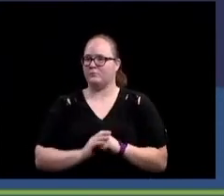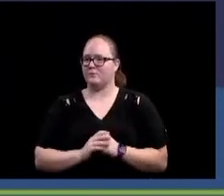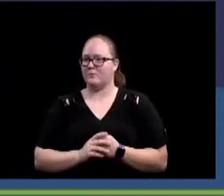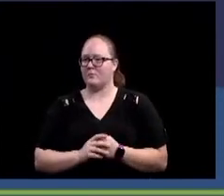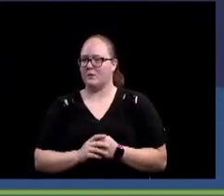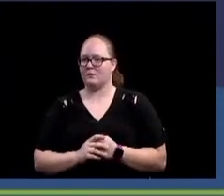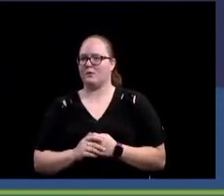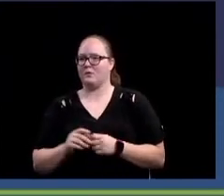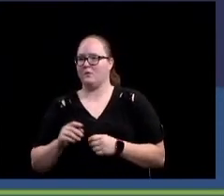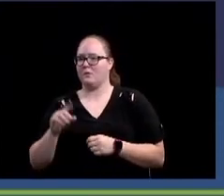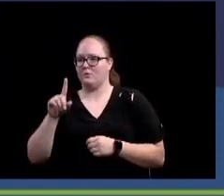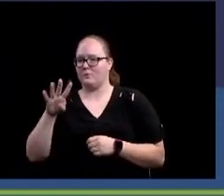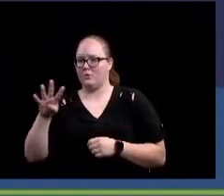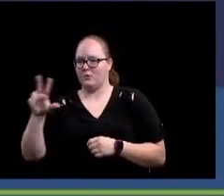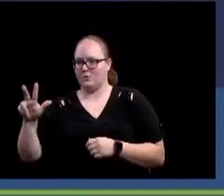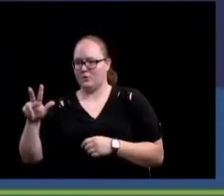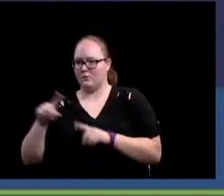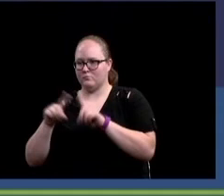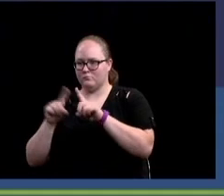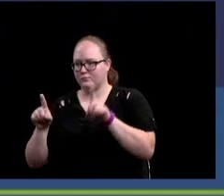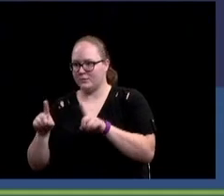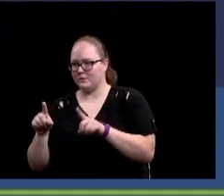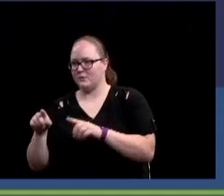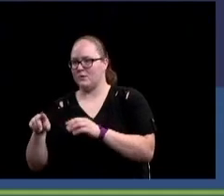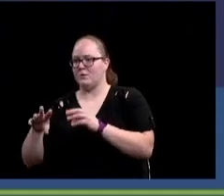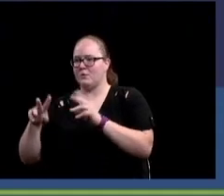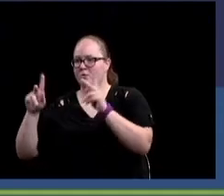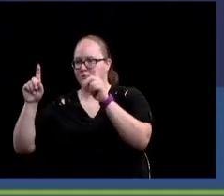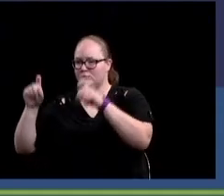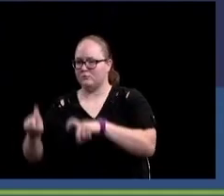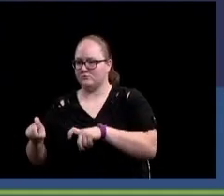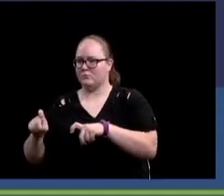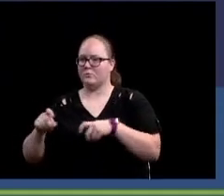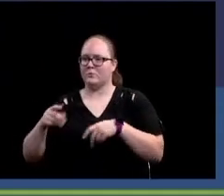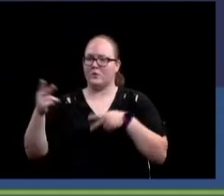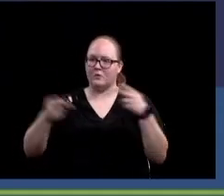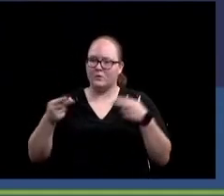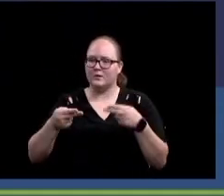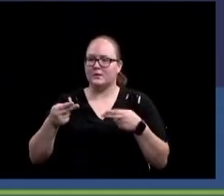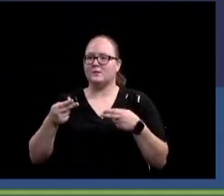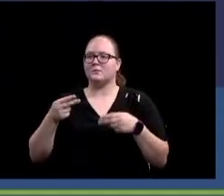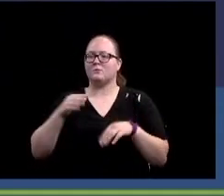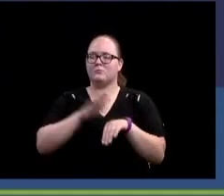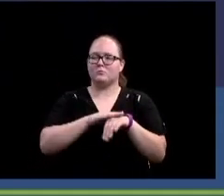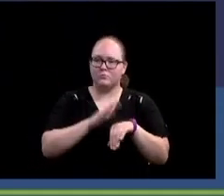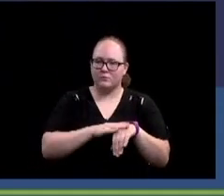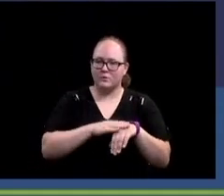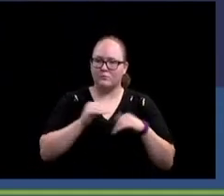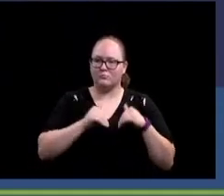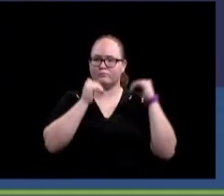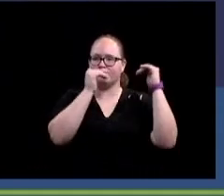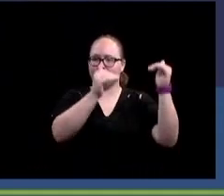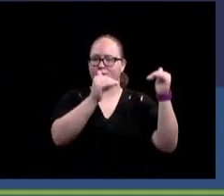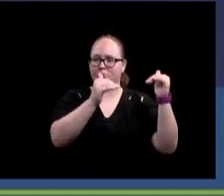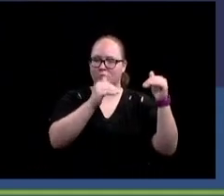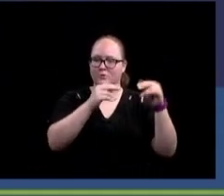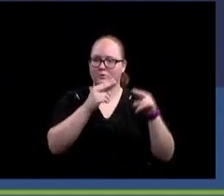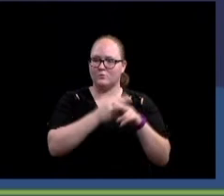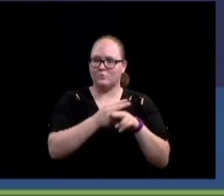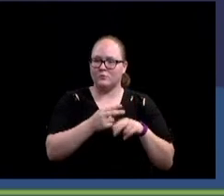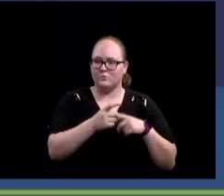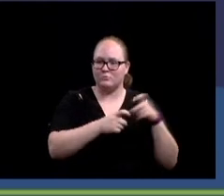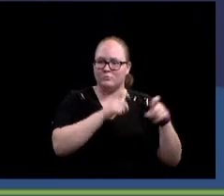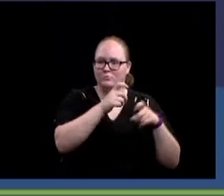probationary periods, promotions, temporary assignments, various compensation components, specific requirements for